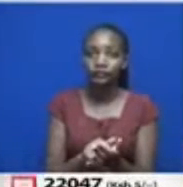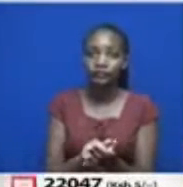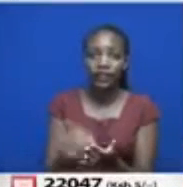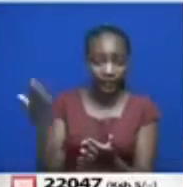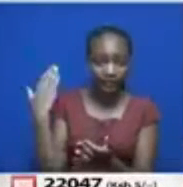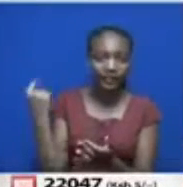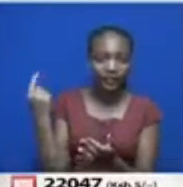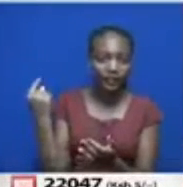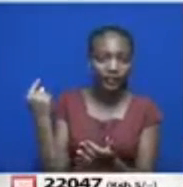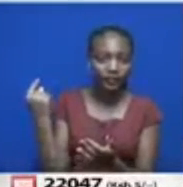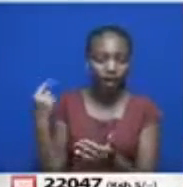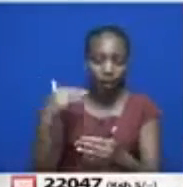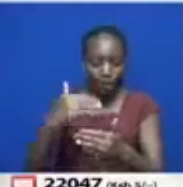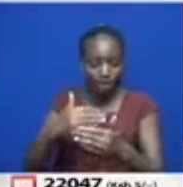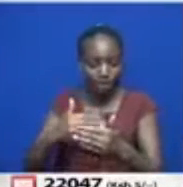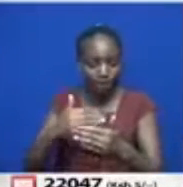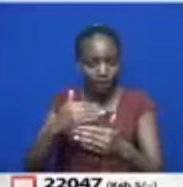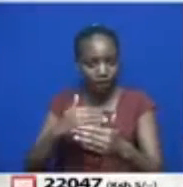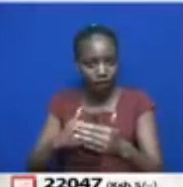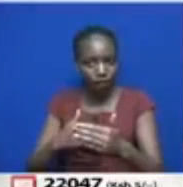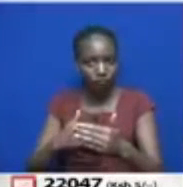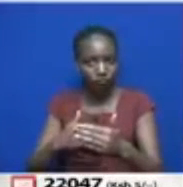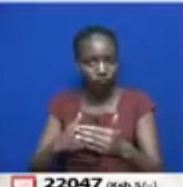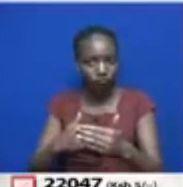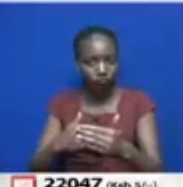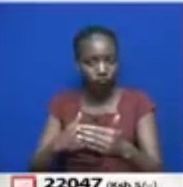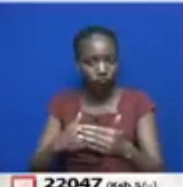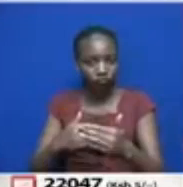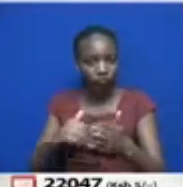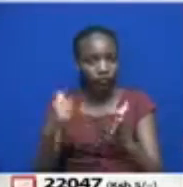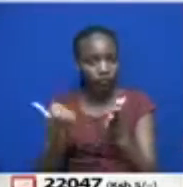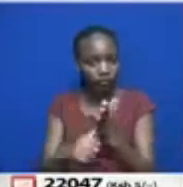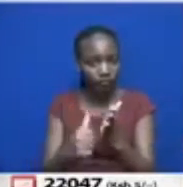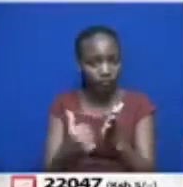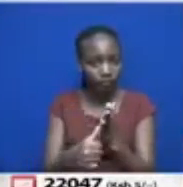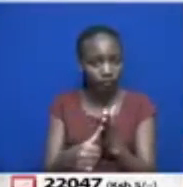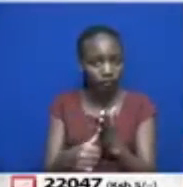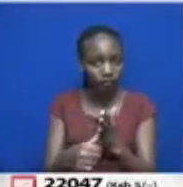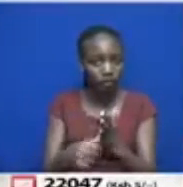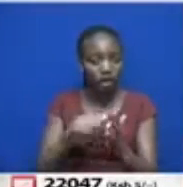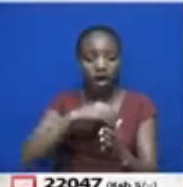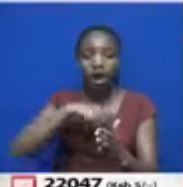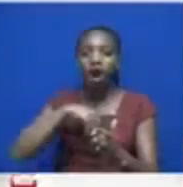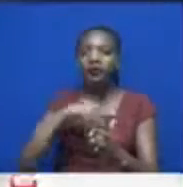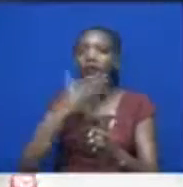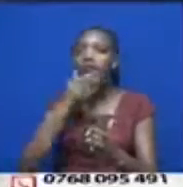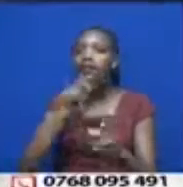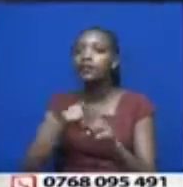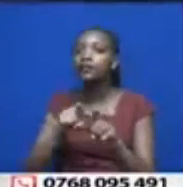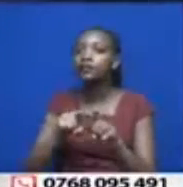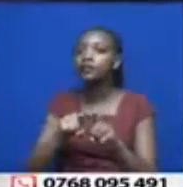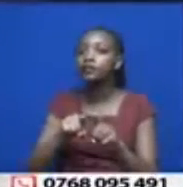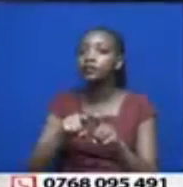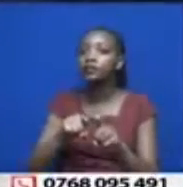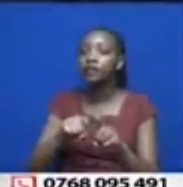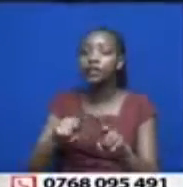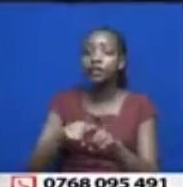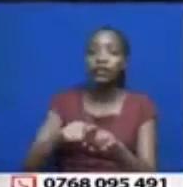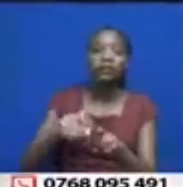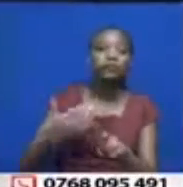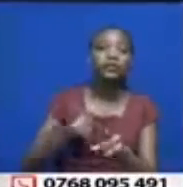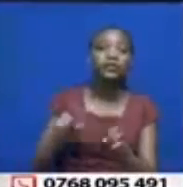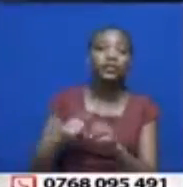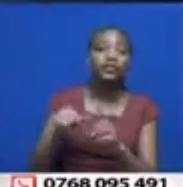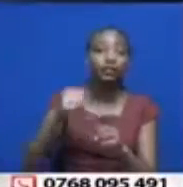previously, before all these issues, our brothers and sisters from Somalia were able to come to